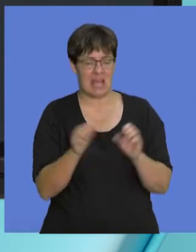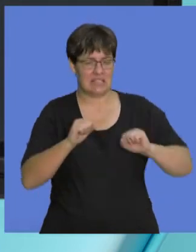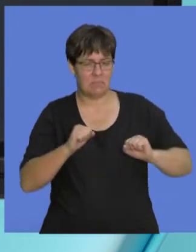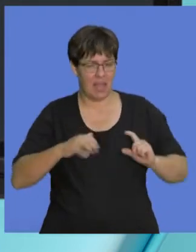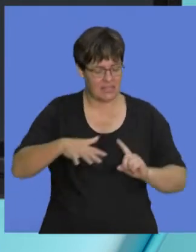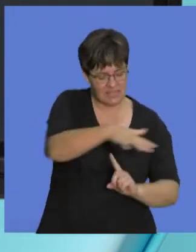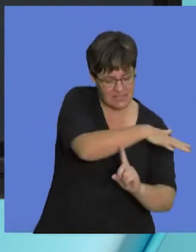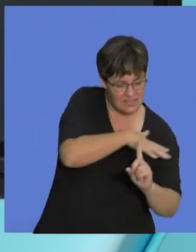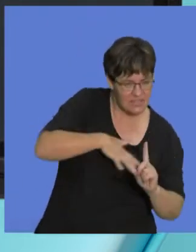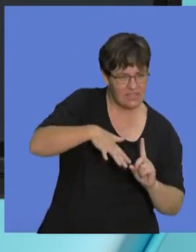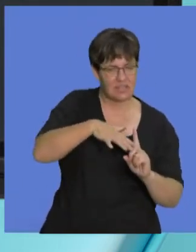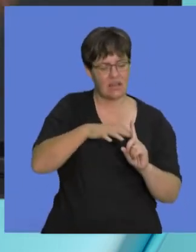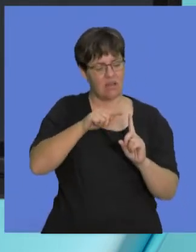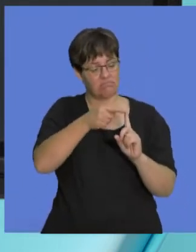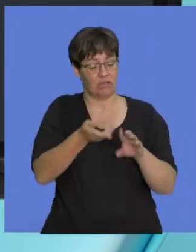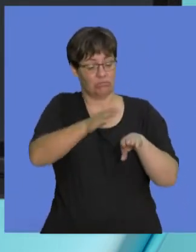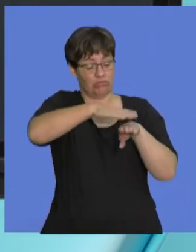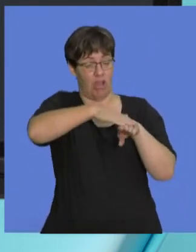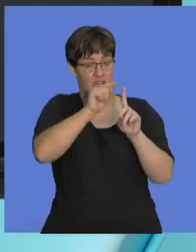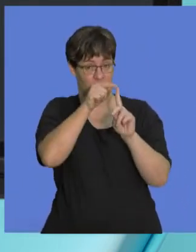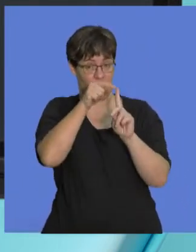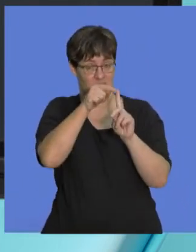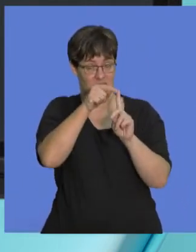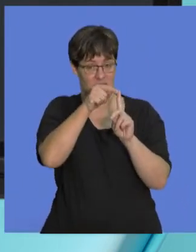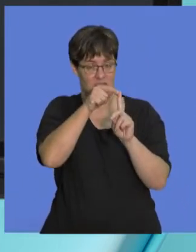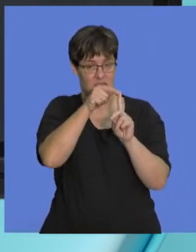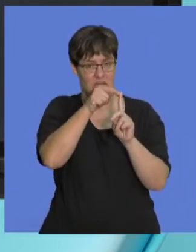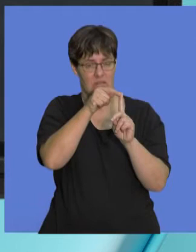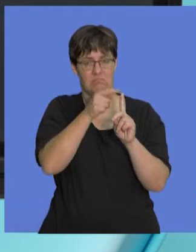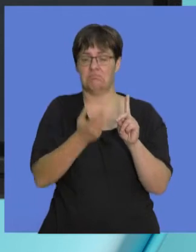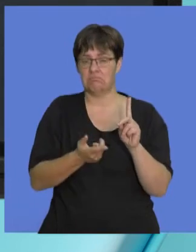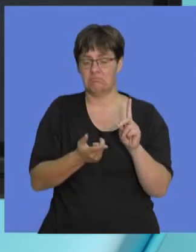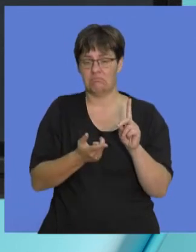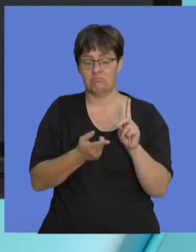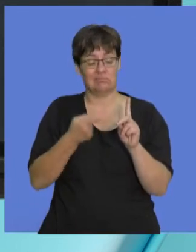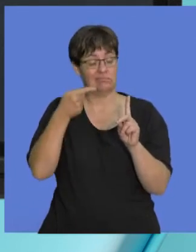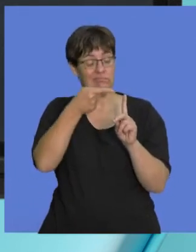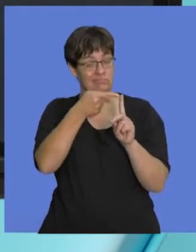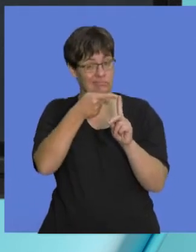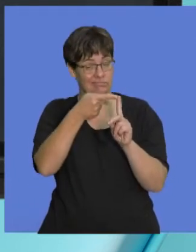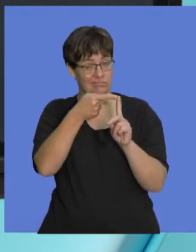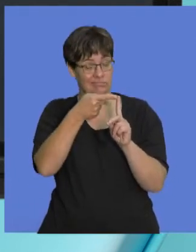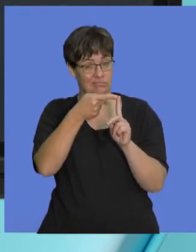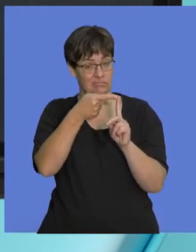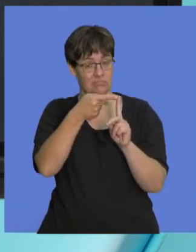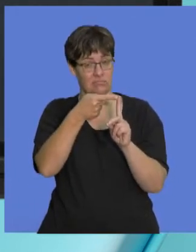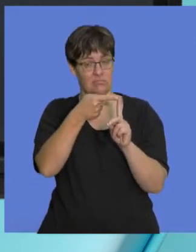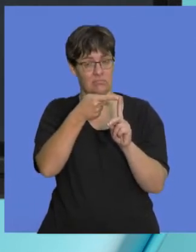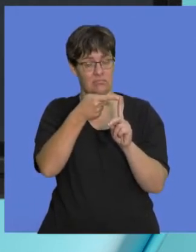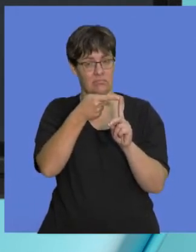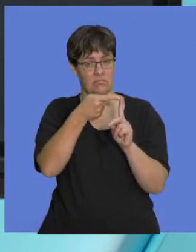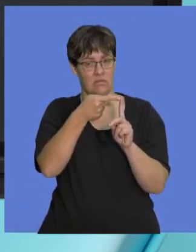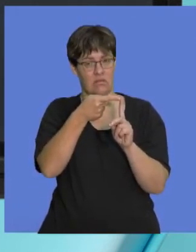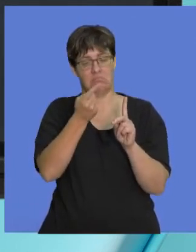space around a charge, wherein if we subject that